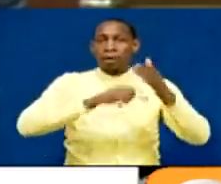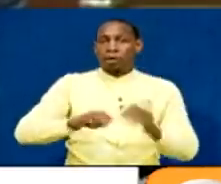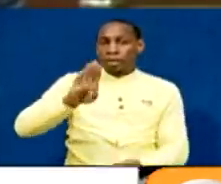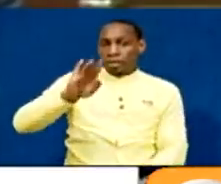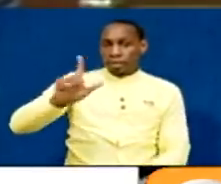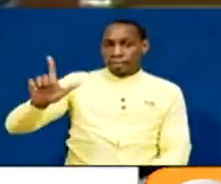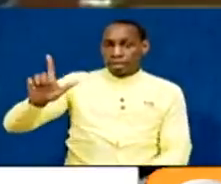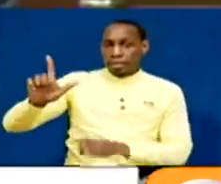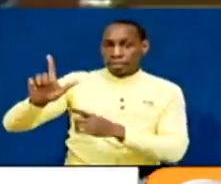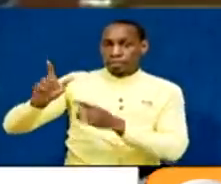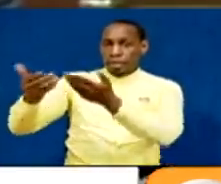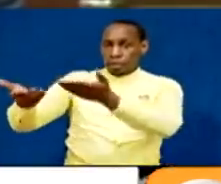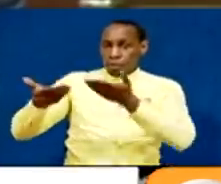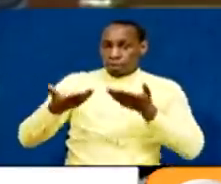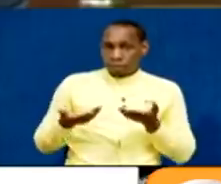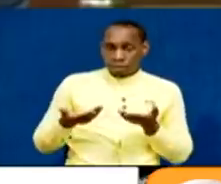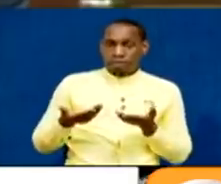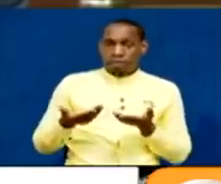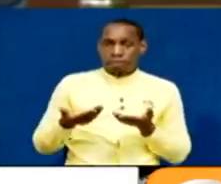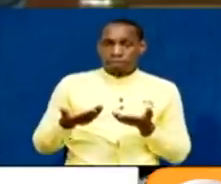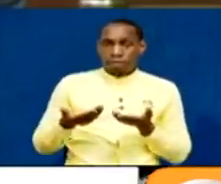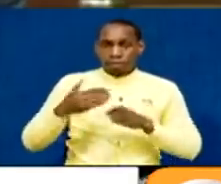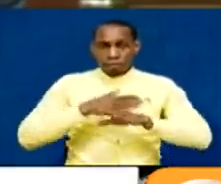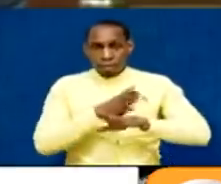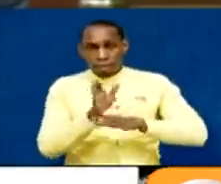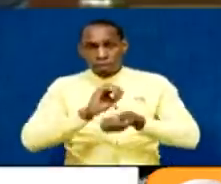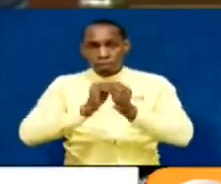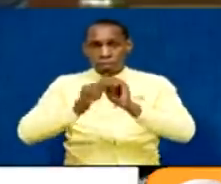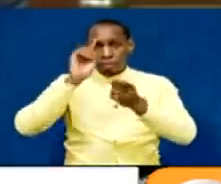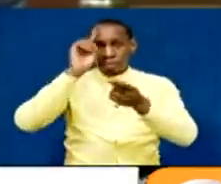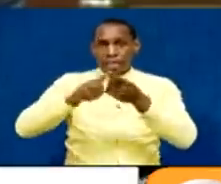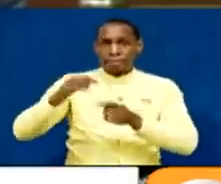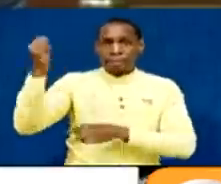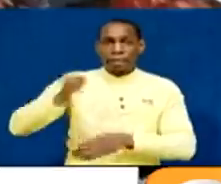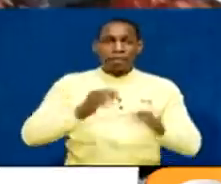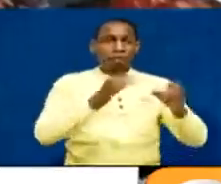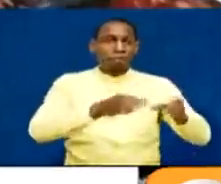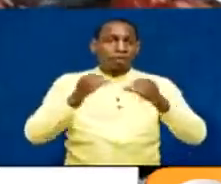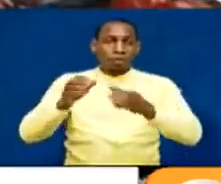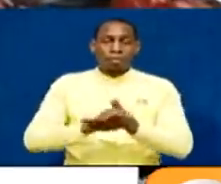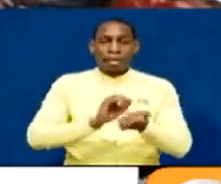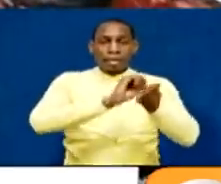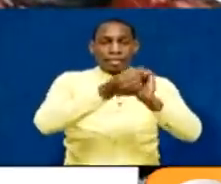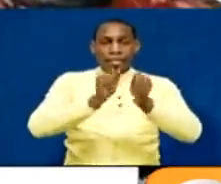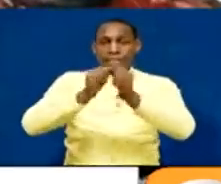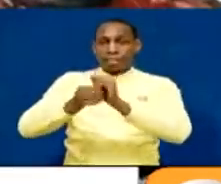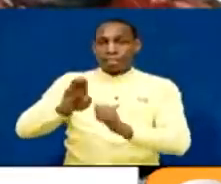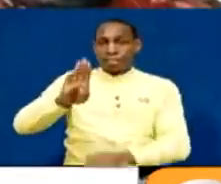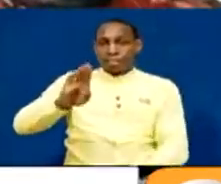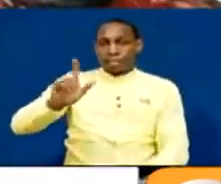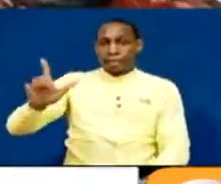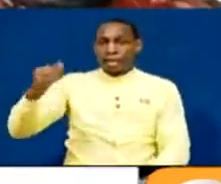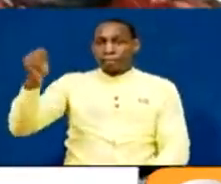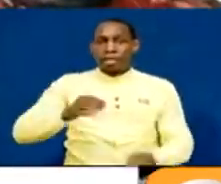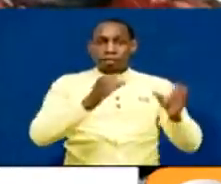bill was brought as a decoy to change the terrain of political parties. Mageuzi kwenye mswada wa vyama